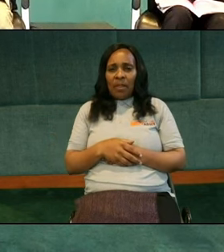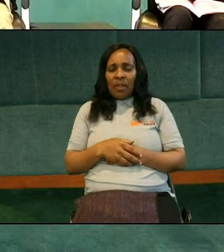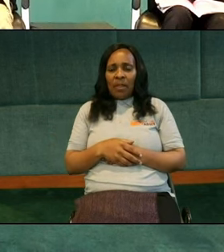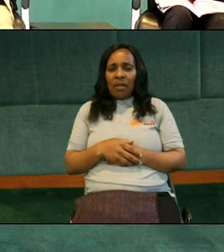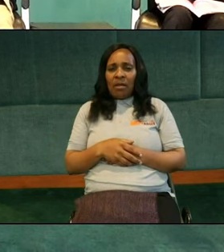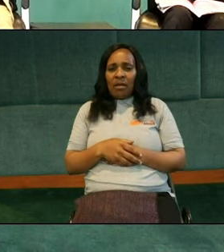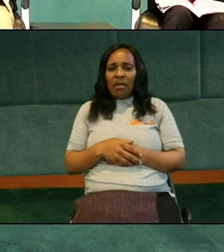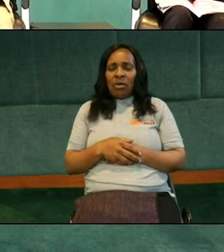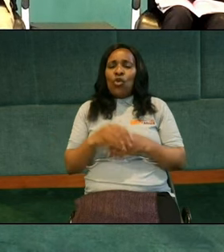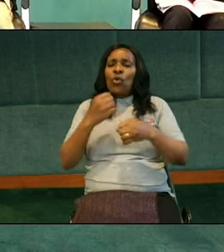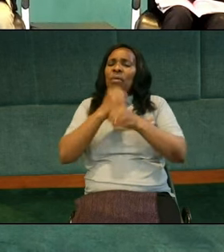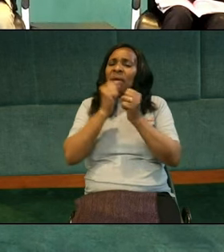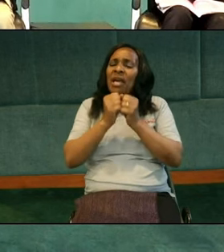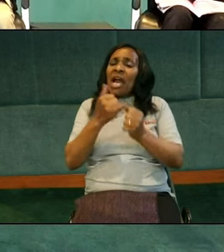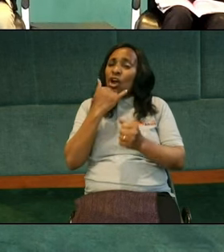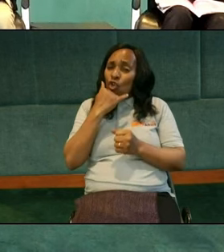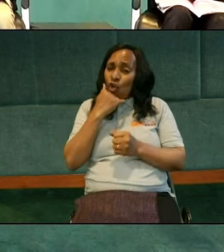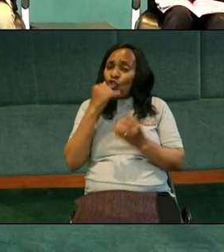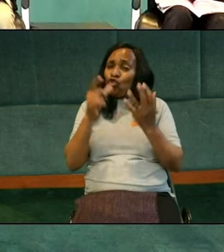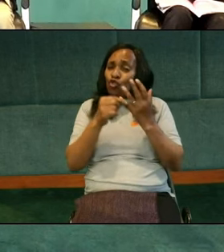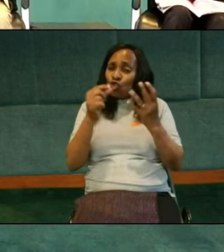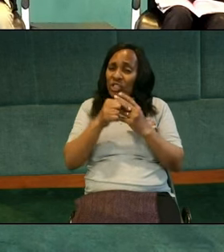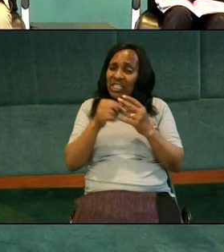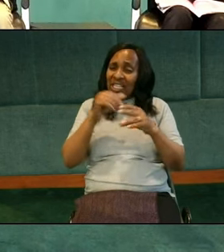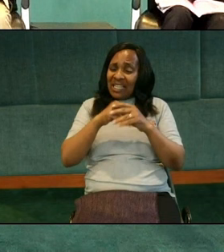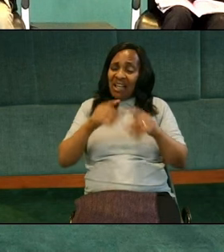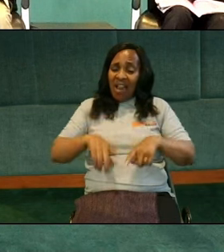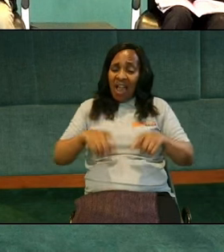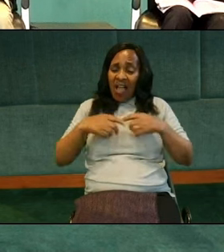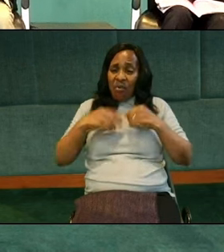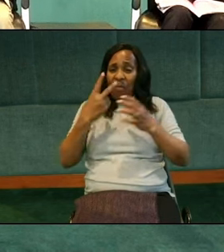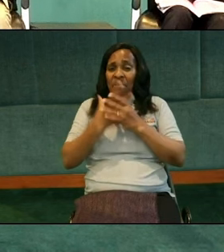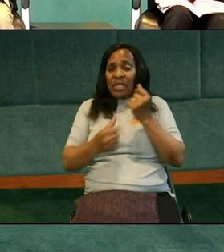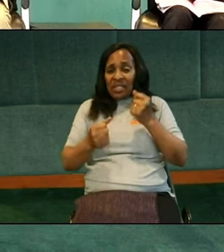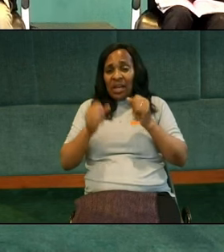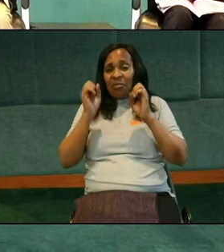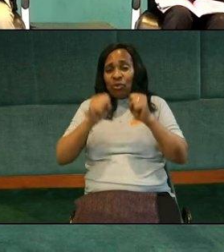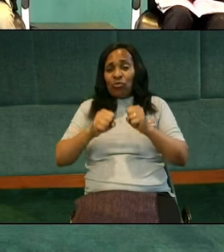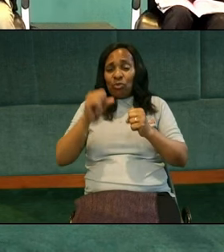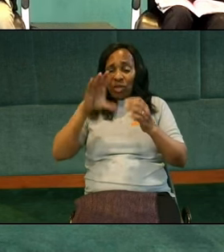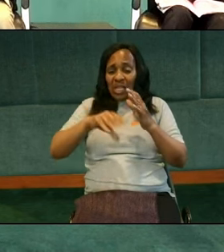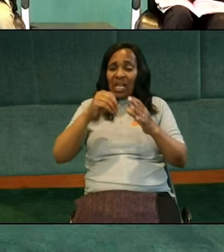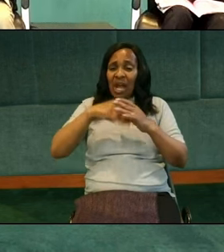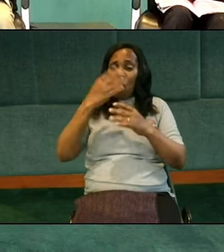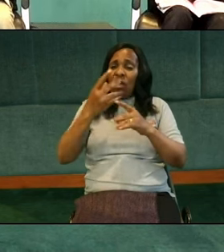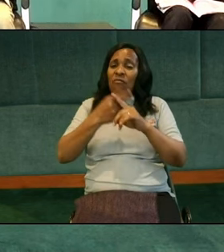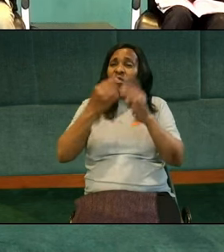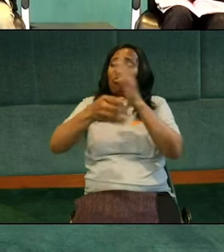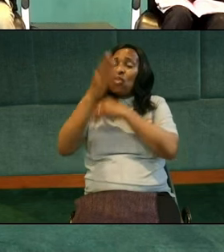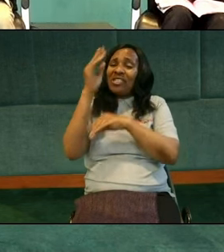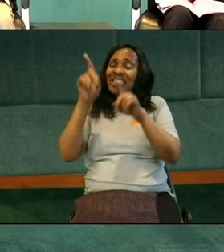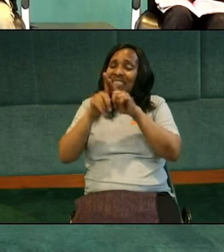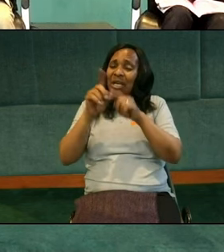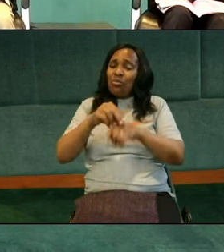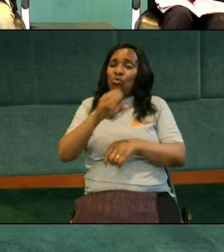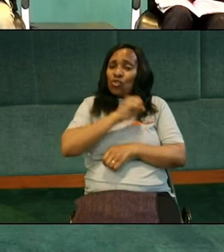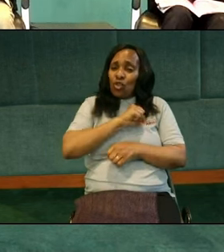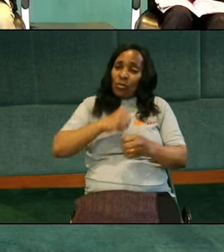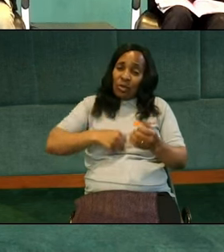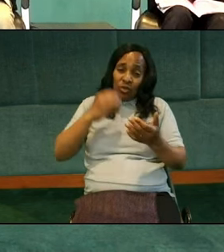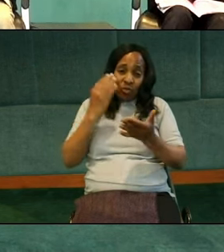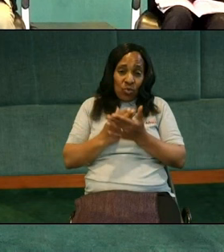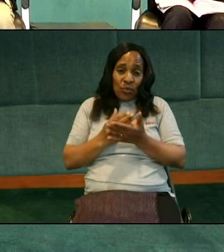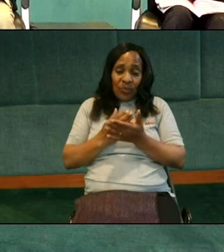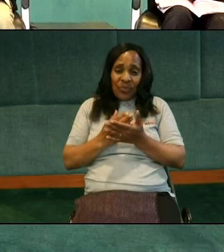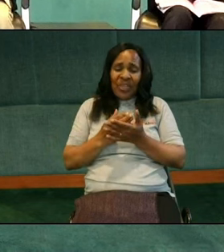So if you make a wrong choice in regard to the life partner that we have, we might be taken away from God, just like King Solomon, right? Yeah, there